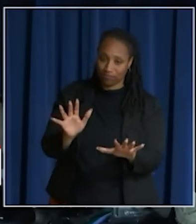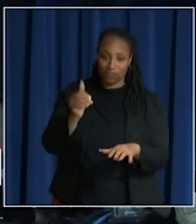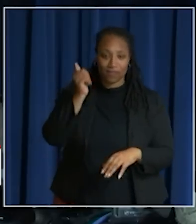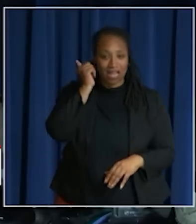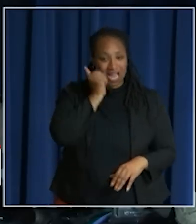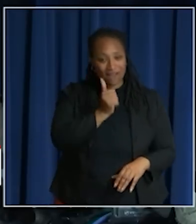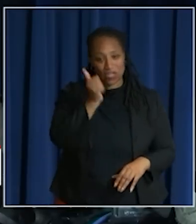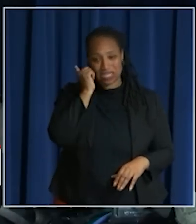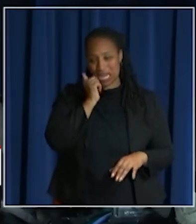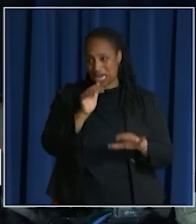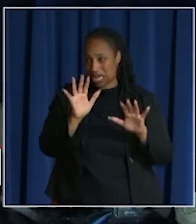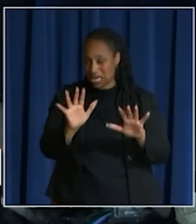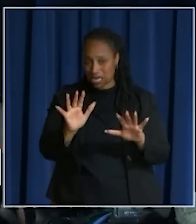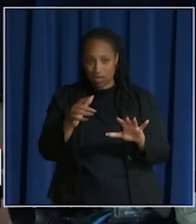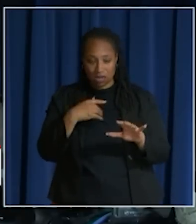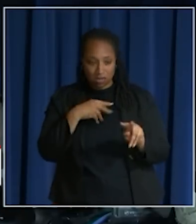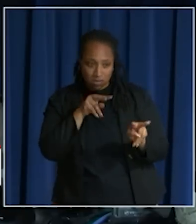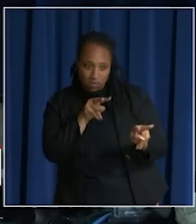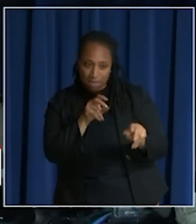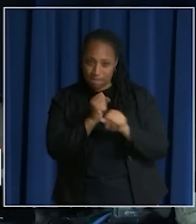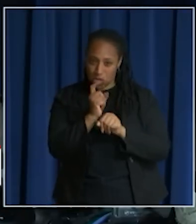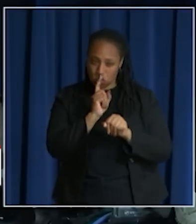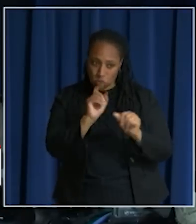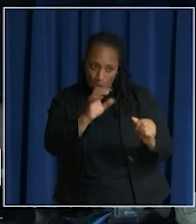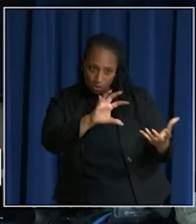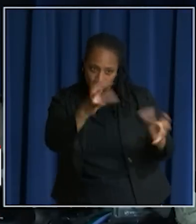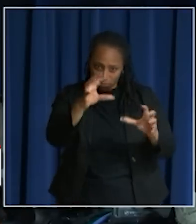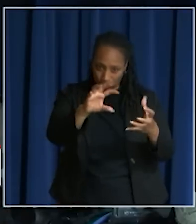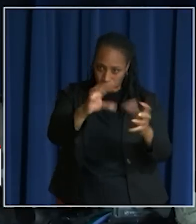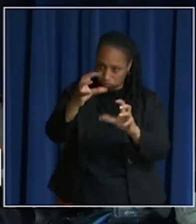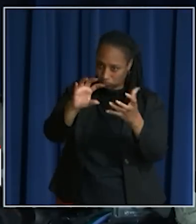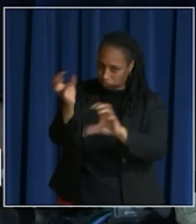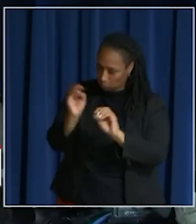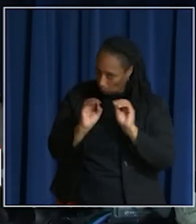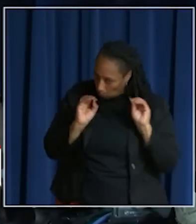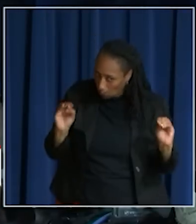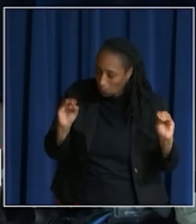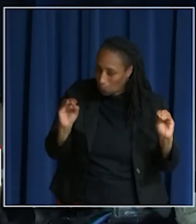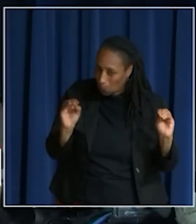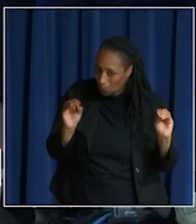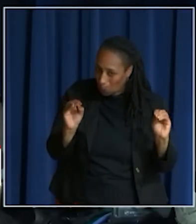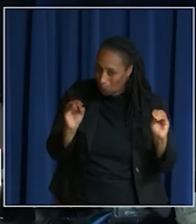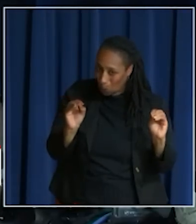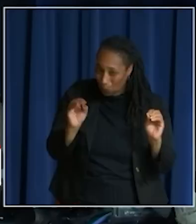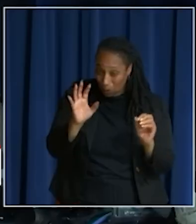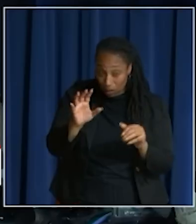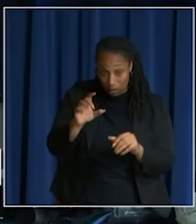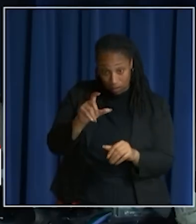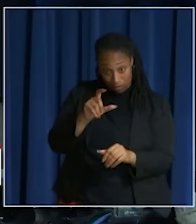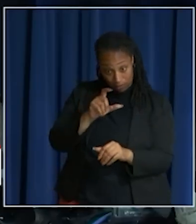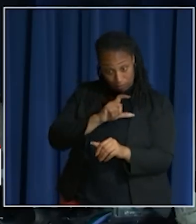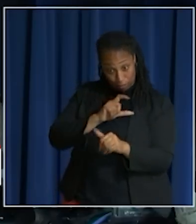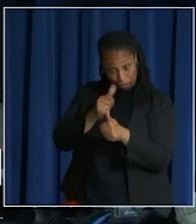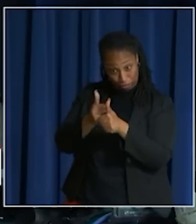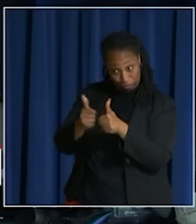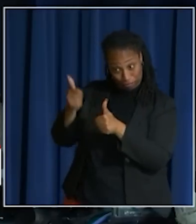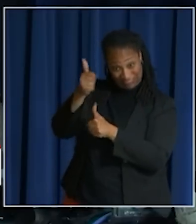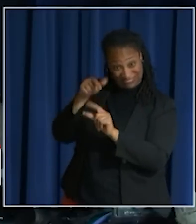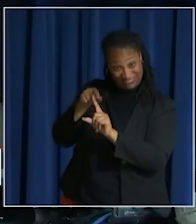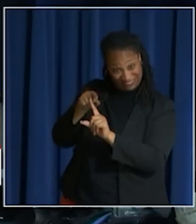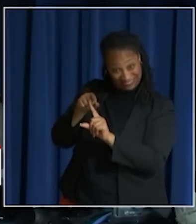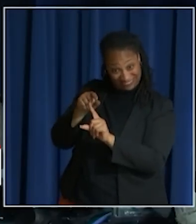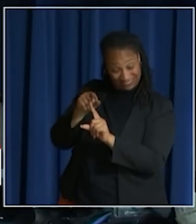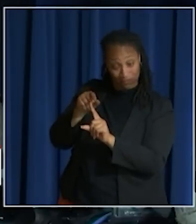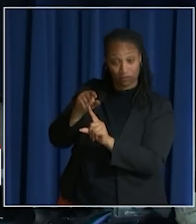with Chief Smith's leadership and her expertise in both the federal space and the